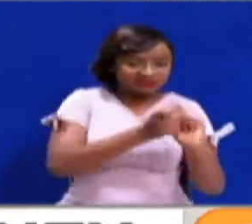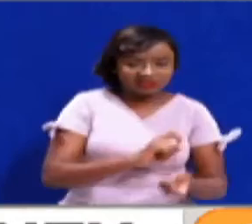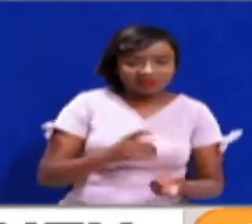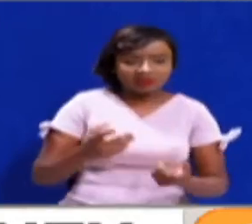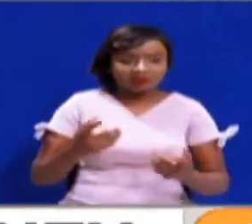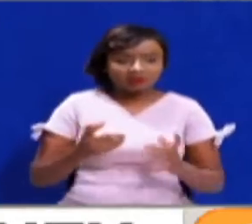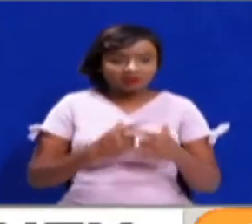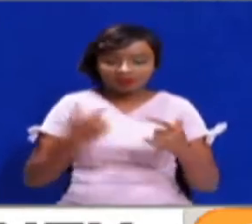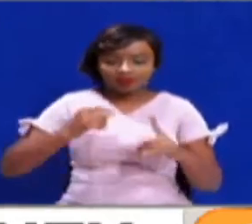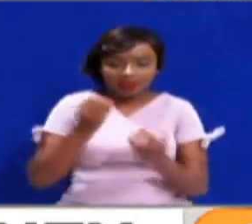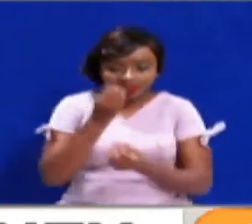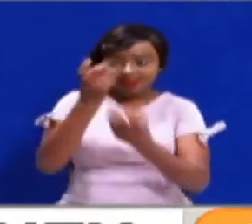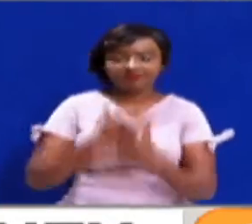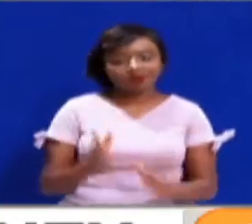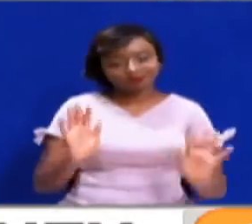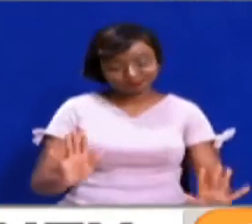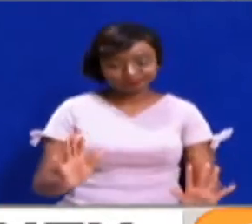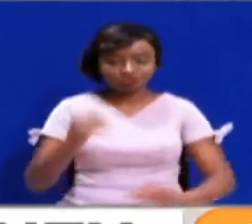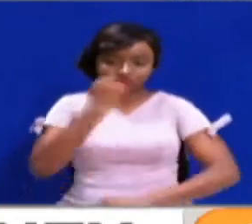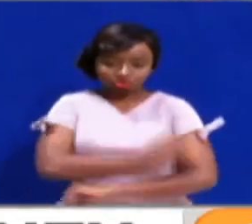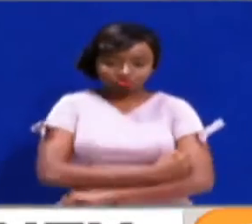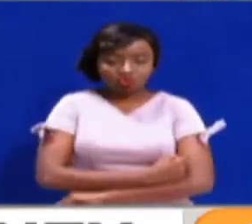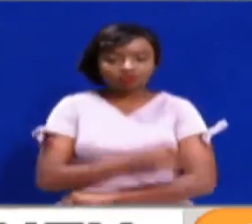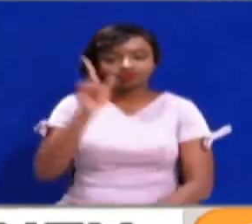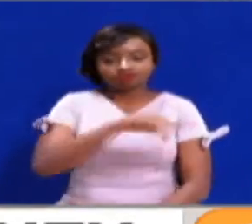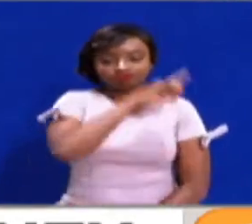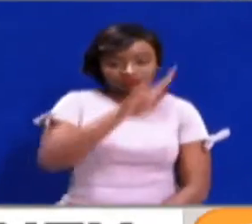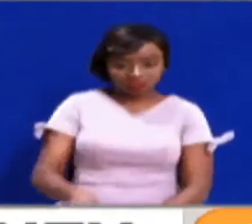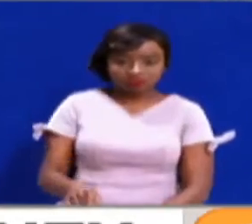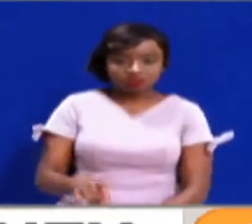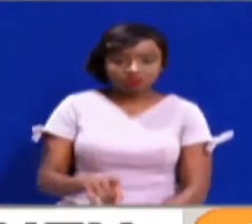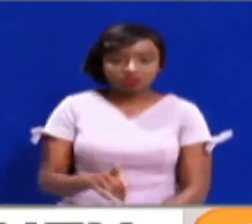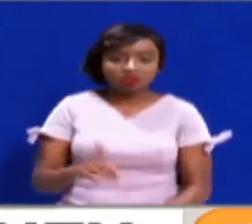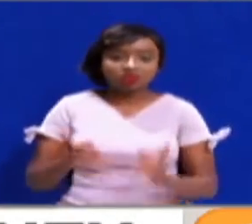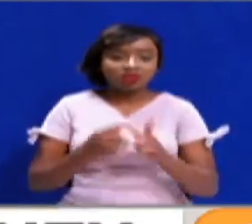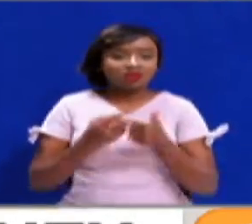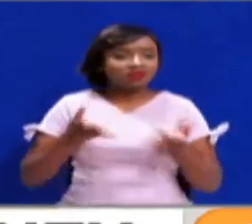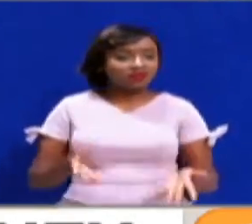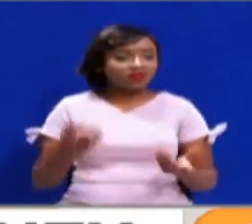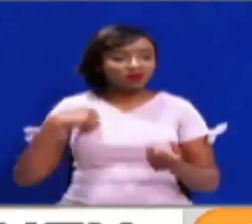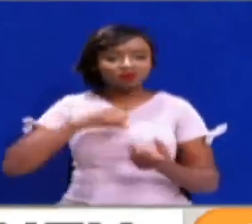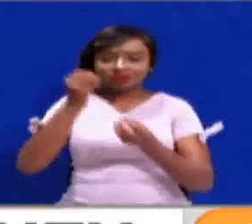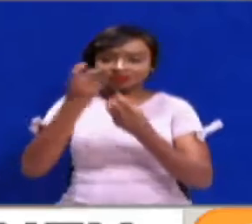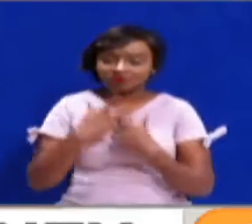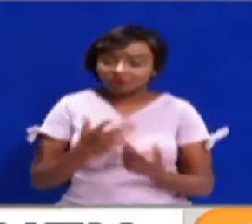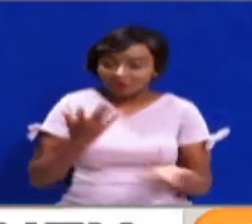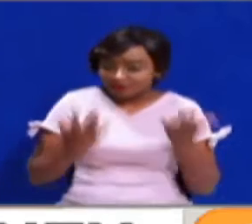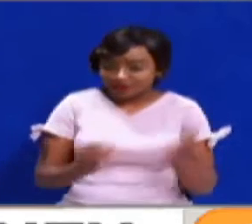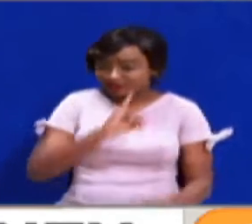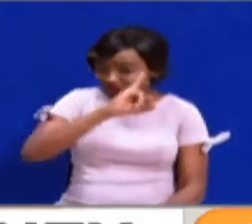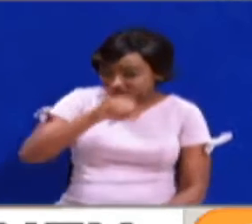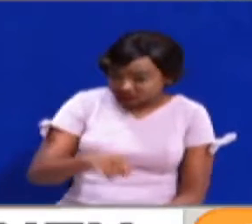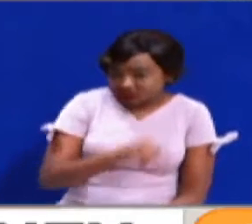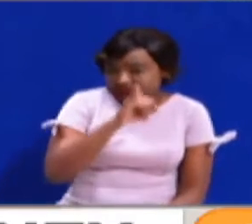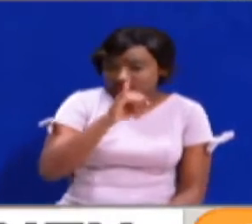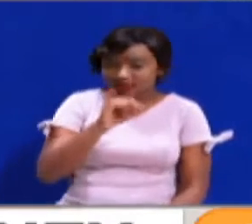were dramatically told that, you know, the school year is cancelled. And then now we're being told that even January